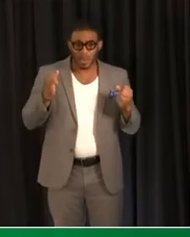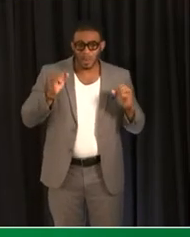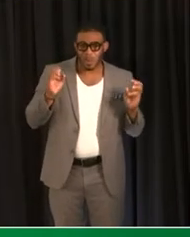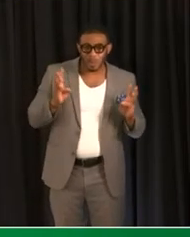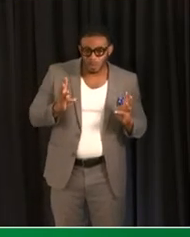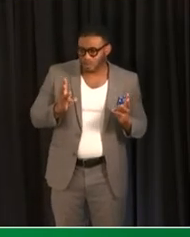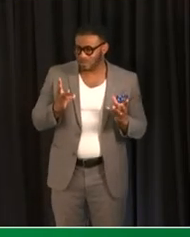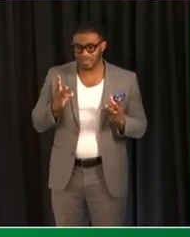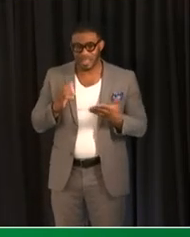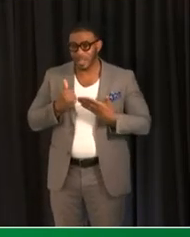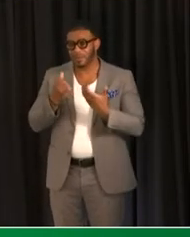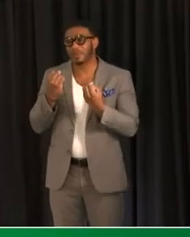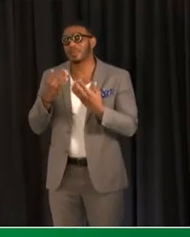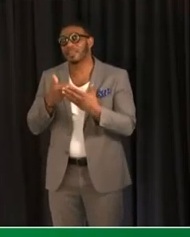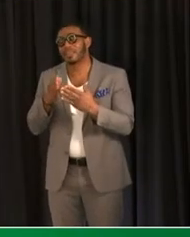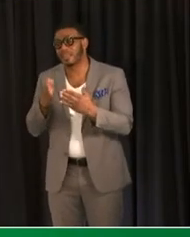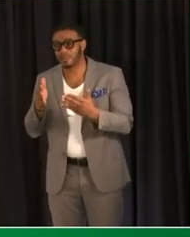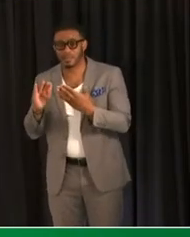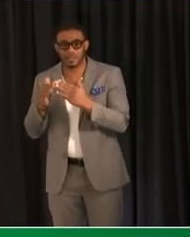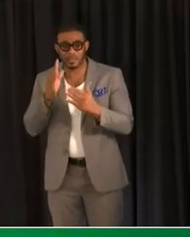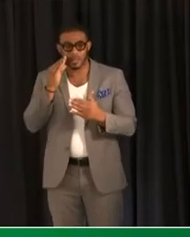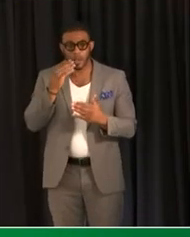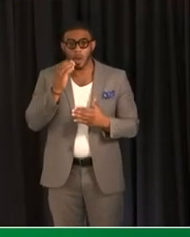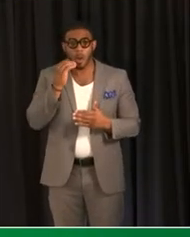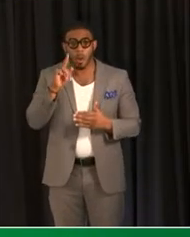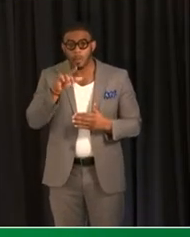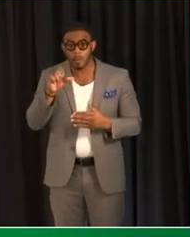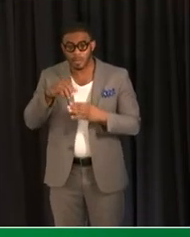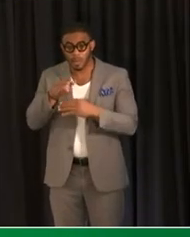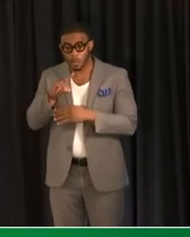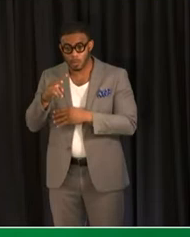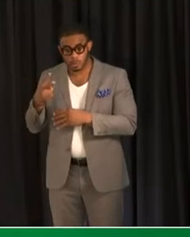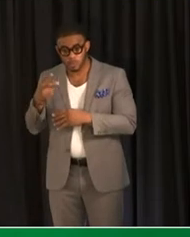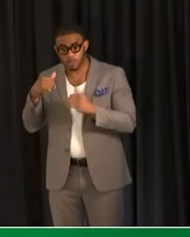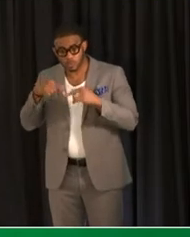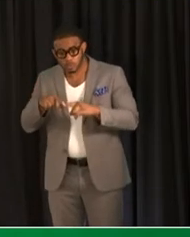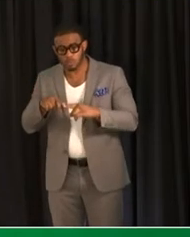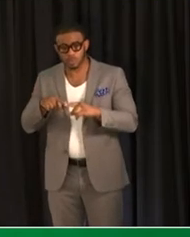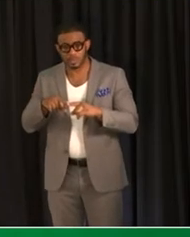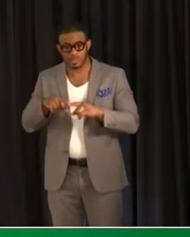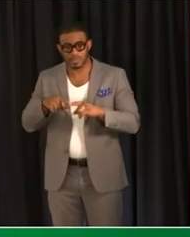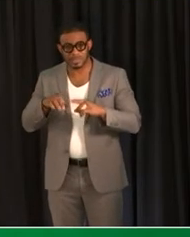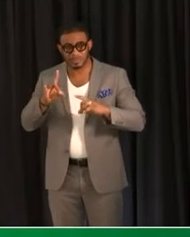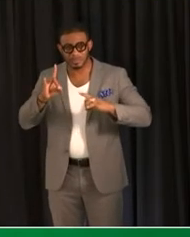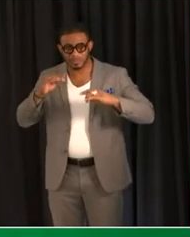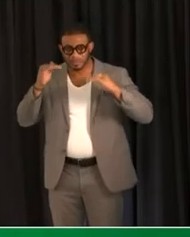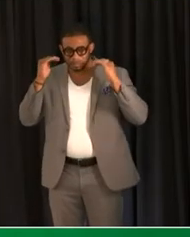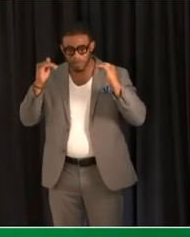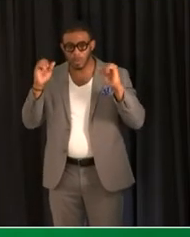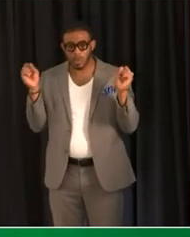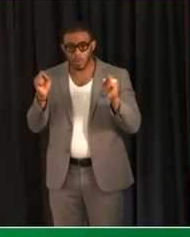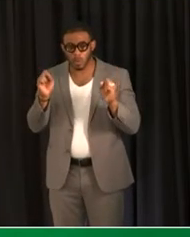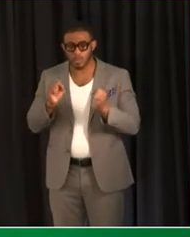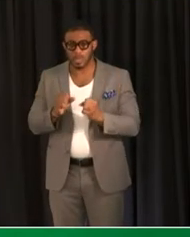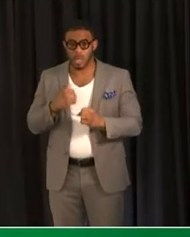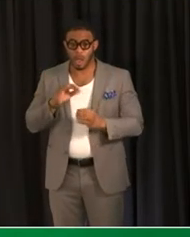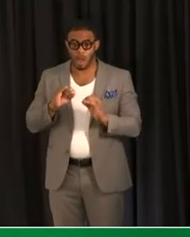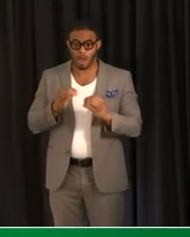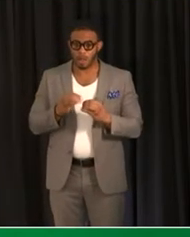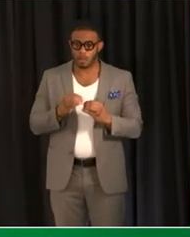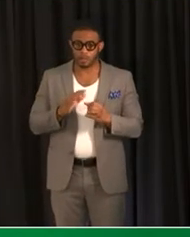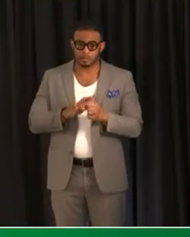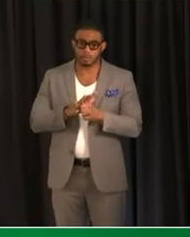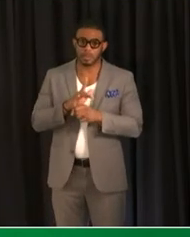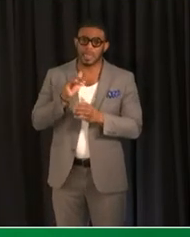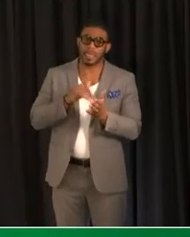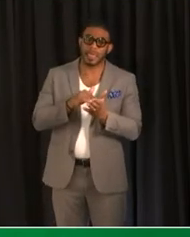particularly cold winter and help the many neighbors experiencing homelessness in Ward 2 during this hypothermia season. And our office is in